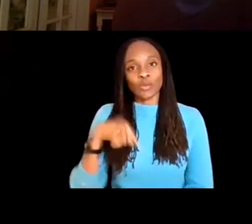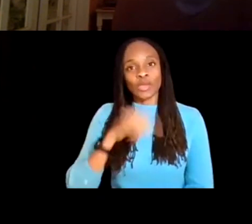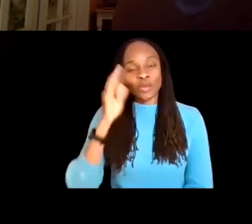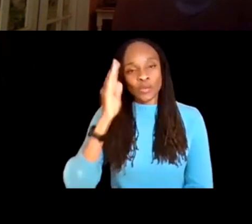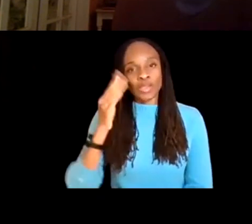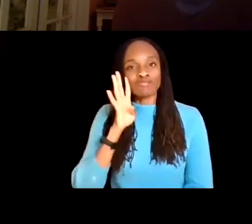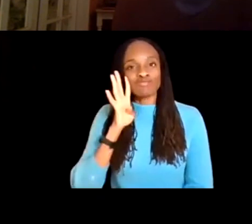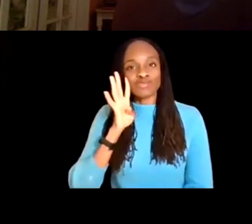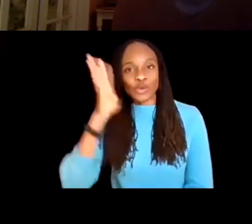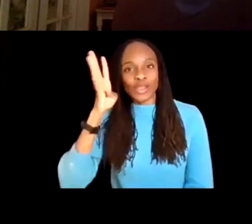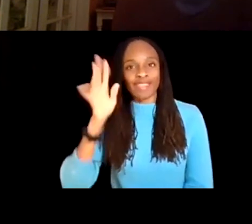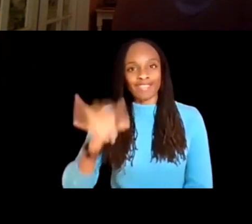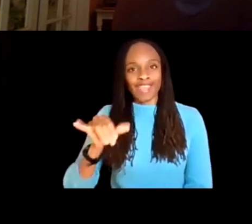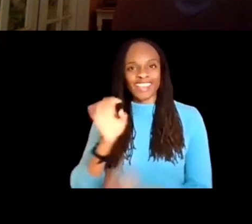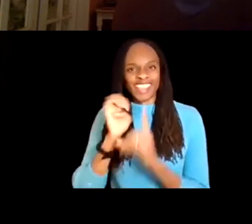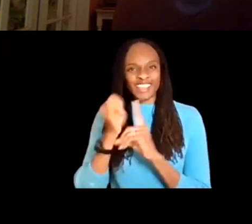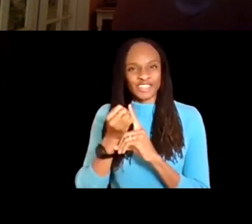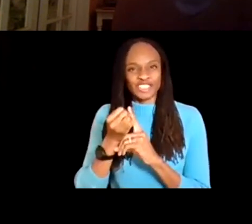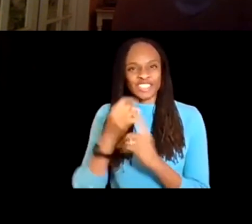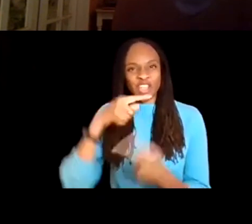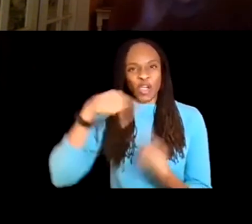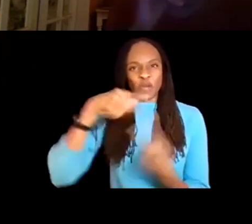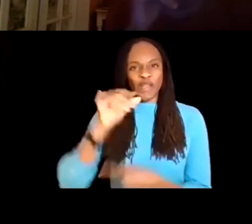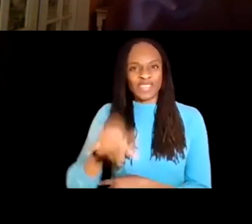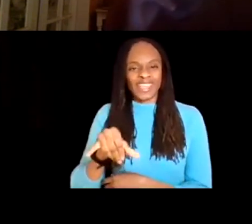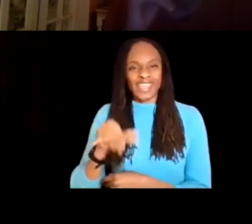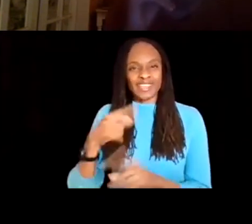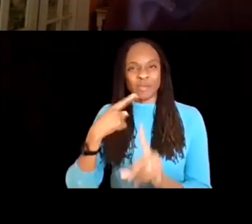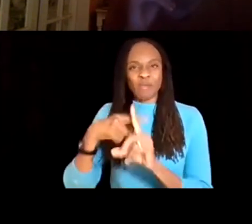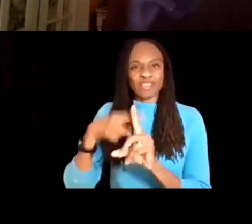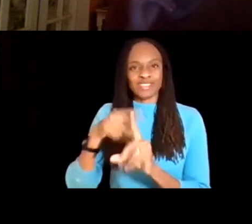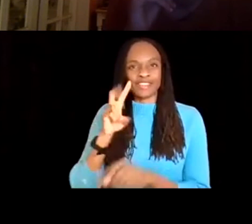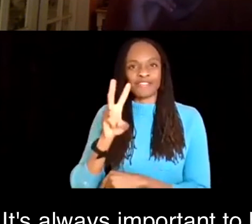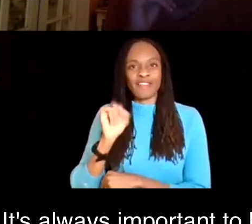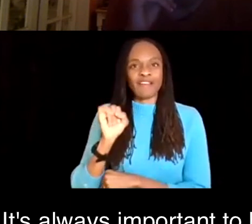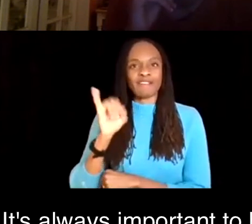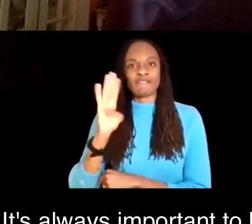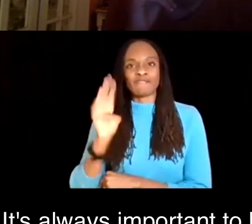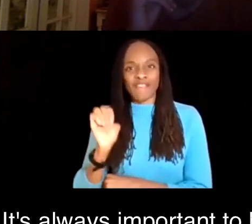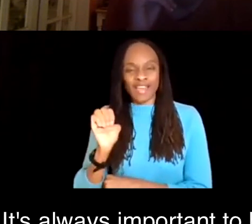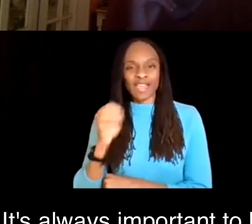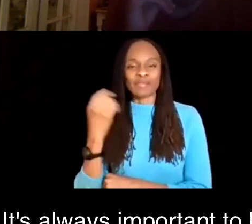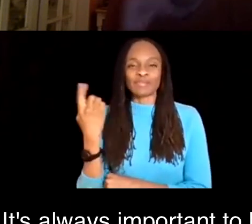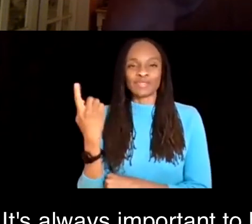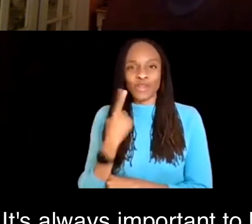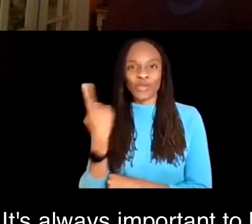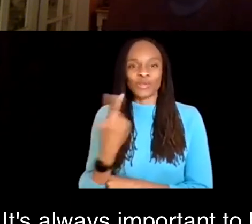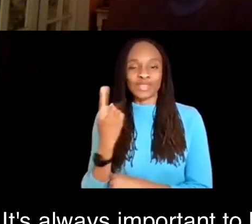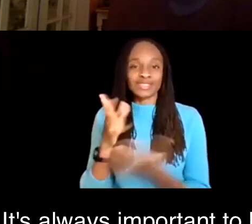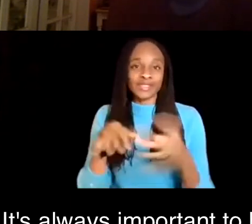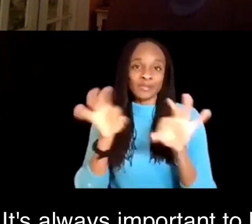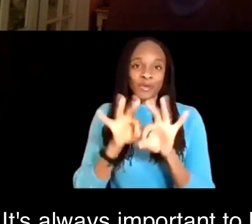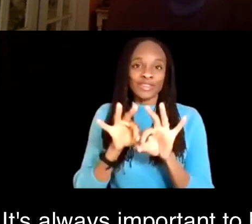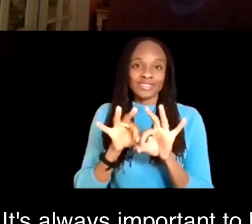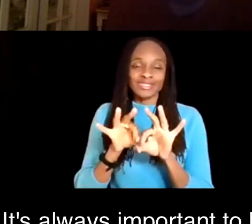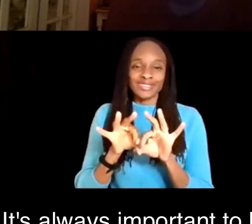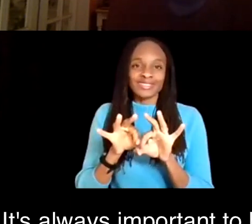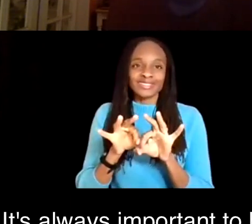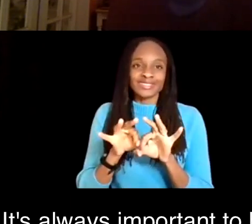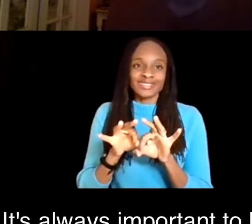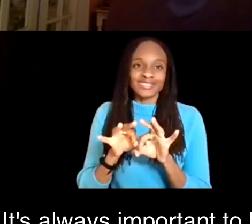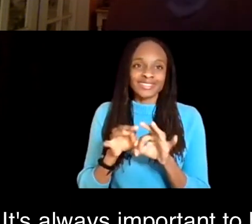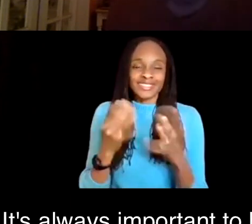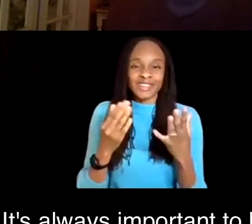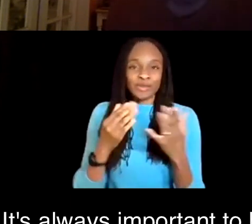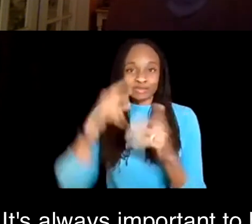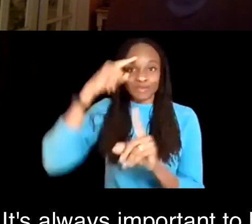energy around it. So a positive vibe around it. So yeah, it's always important to be there in the